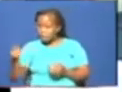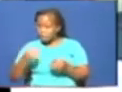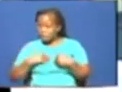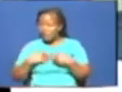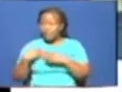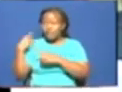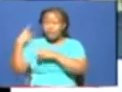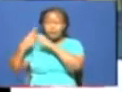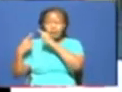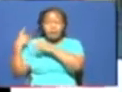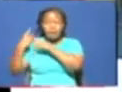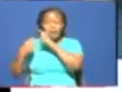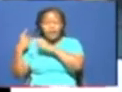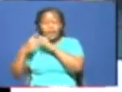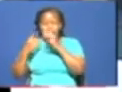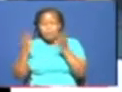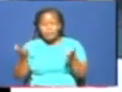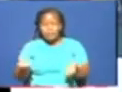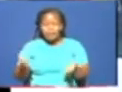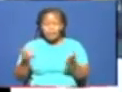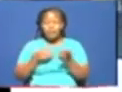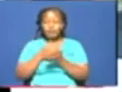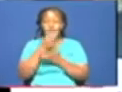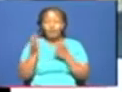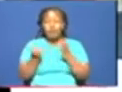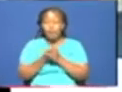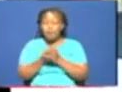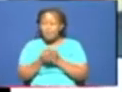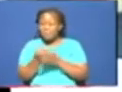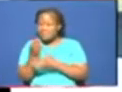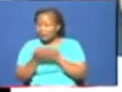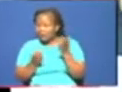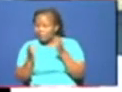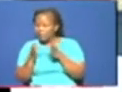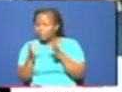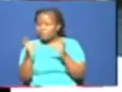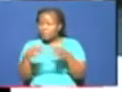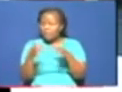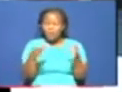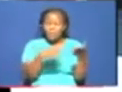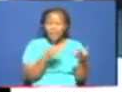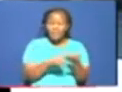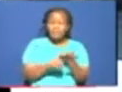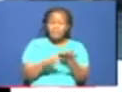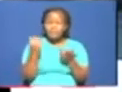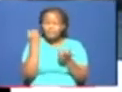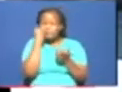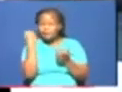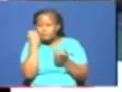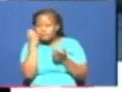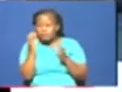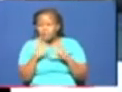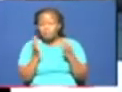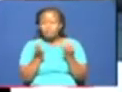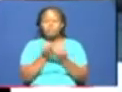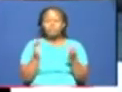all-consuming strain that accompanies the ill health of a family member.